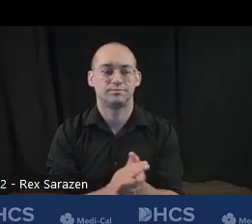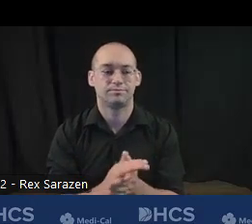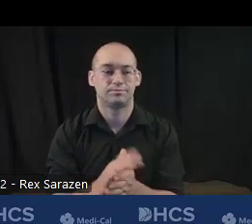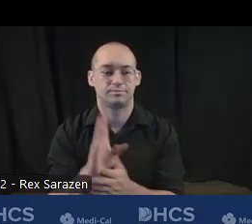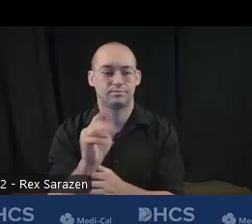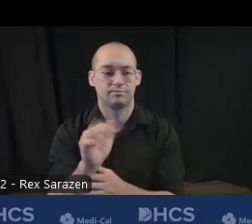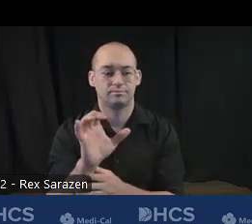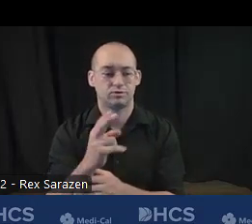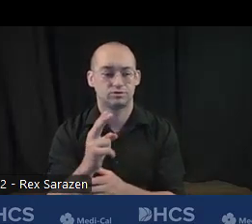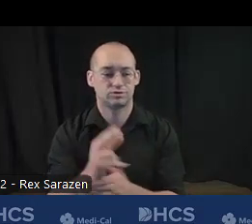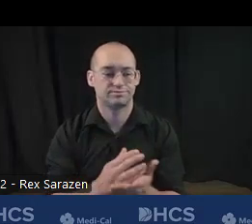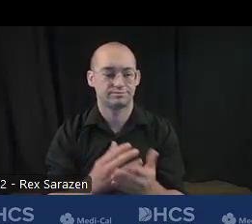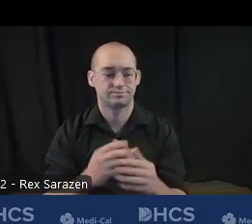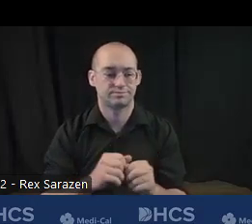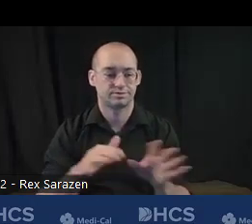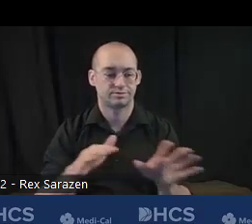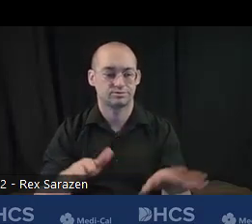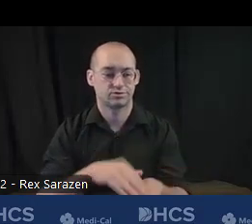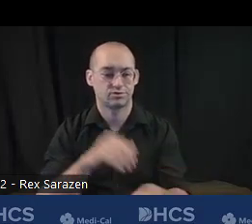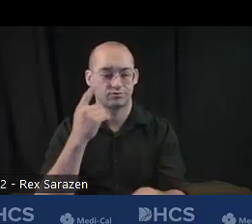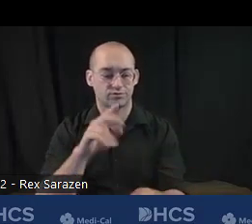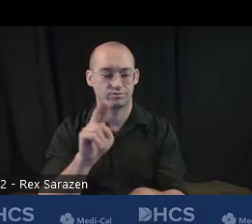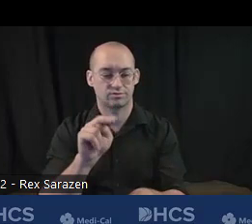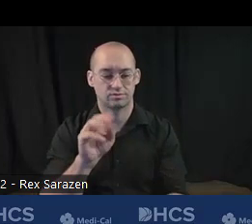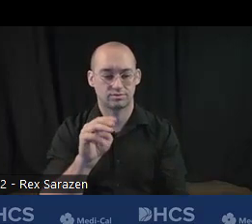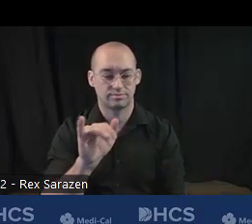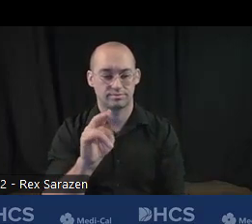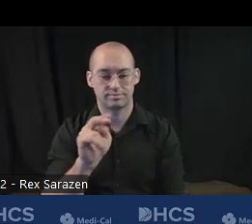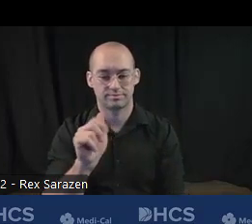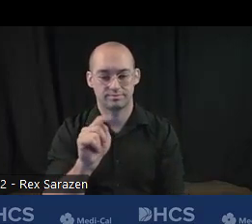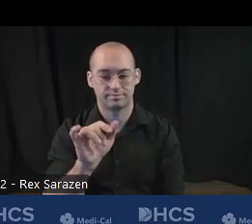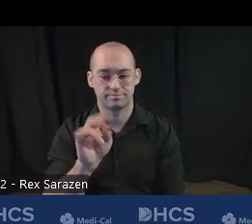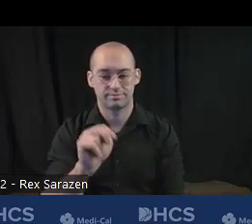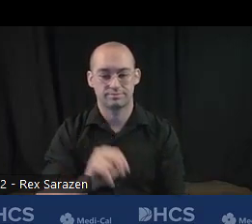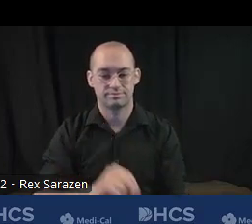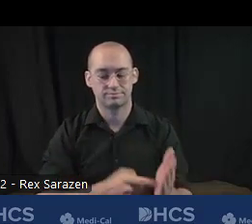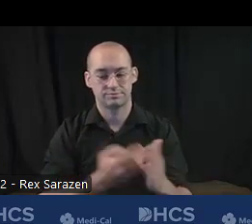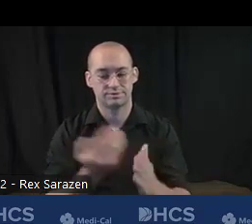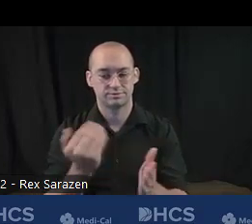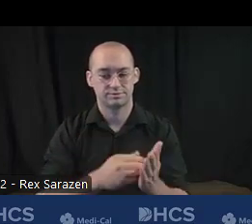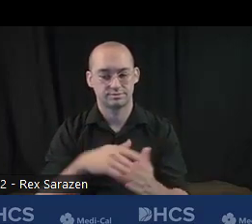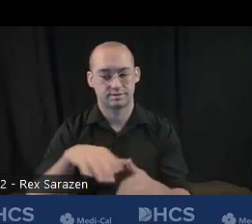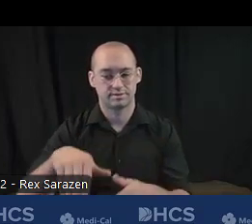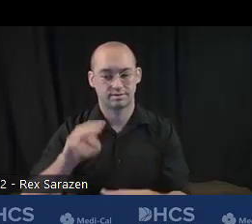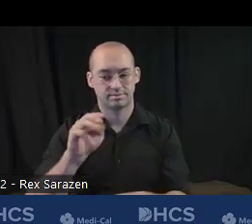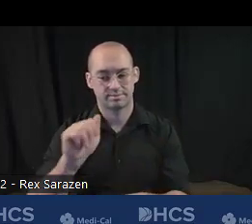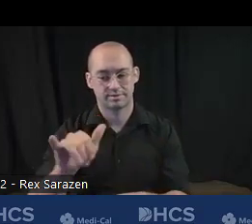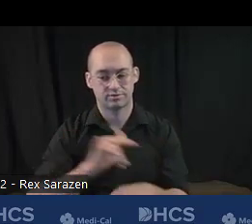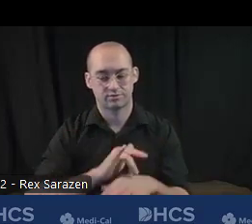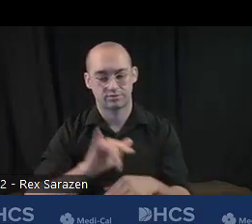for nominations for the HCBS integration planning work group, which began again late May and early